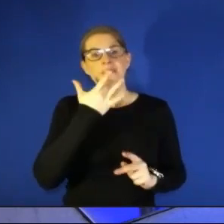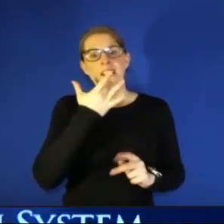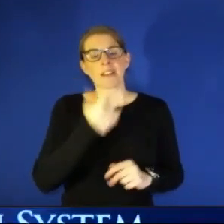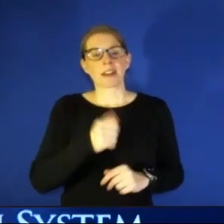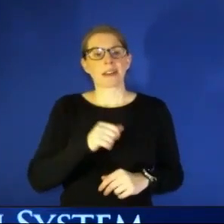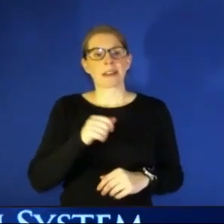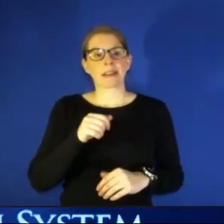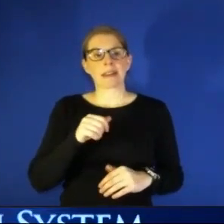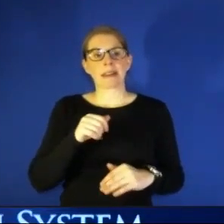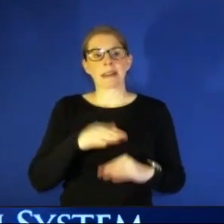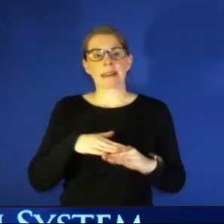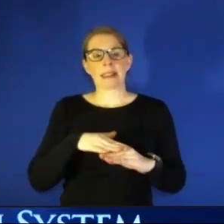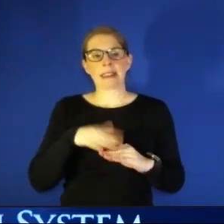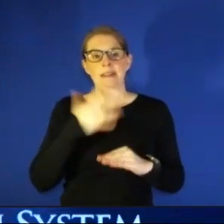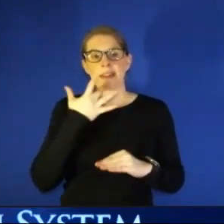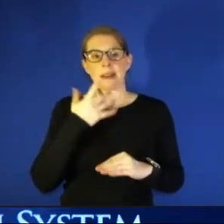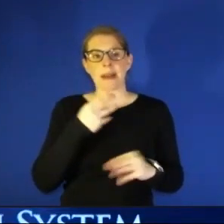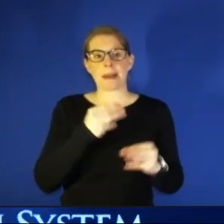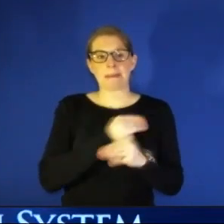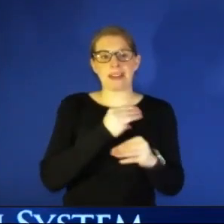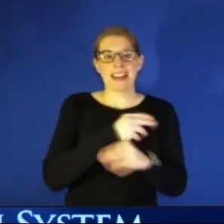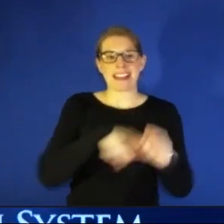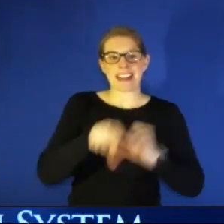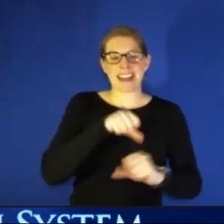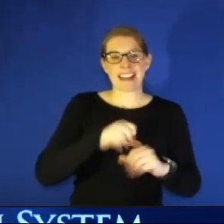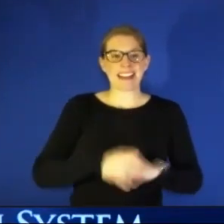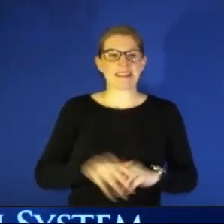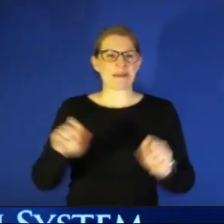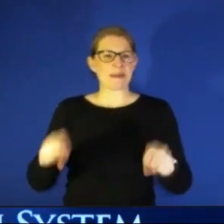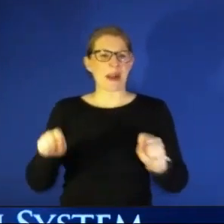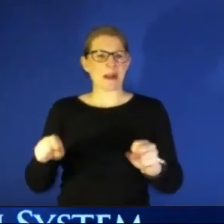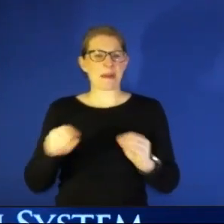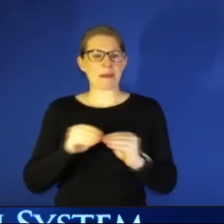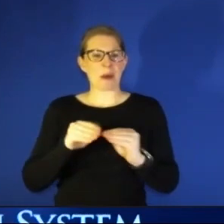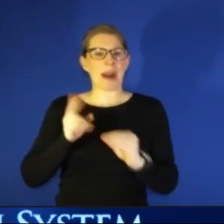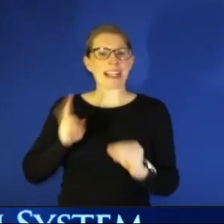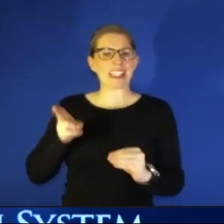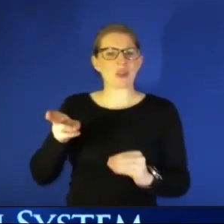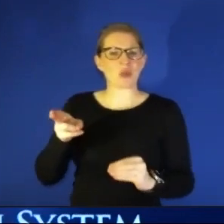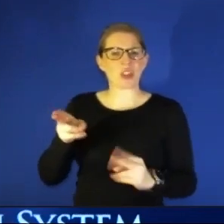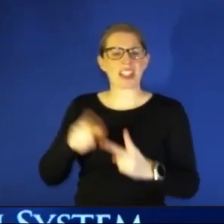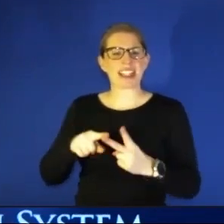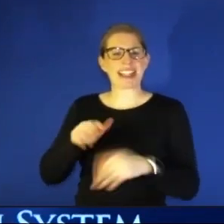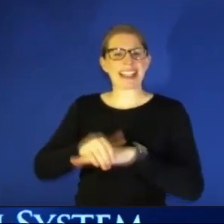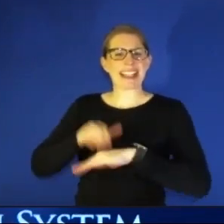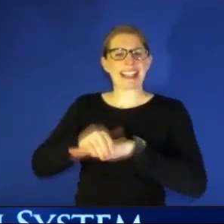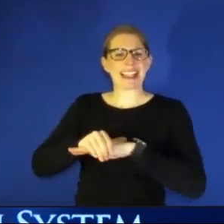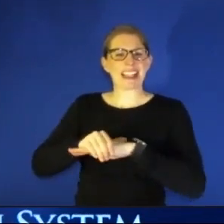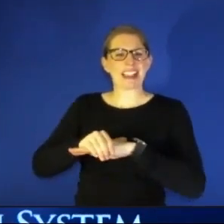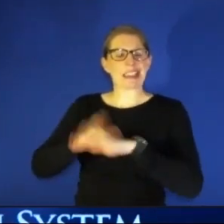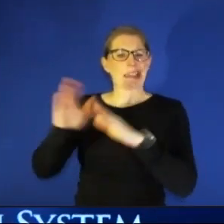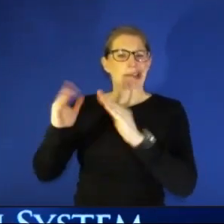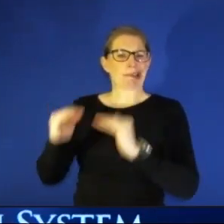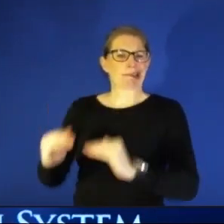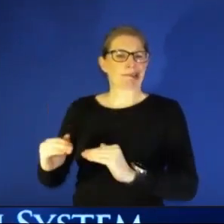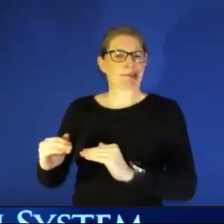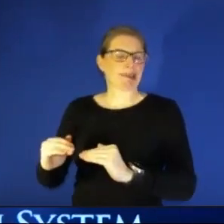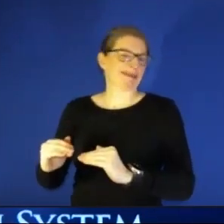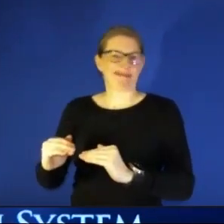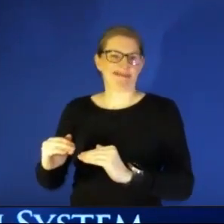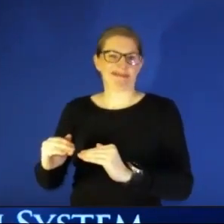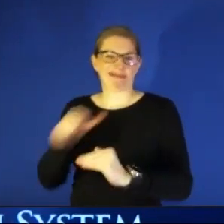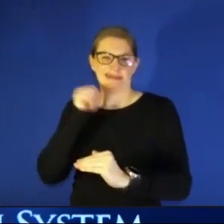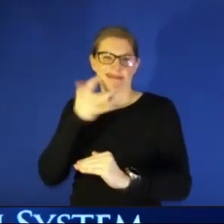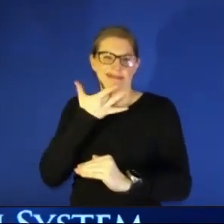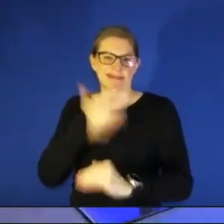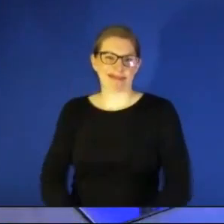My favorite was also the math and science, and probably more the history and English were a little bit less my favorites at the